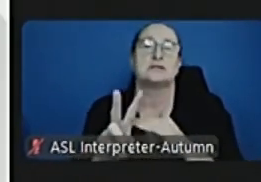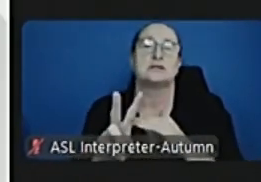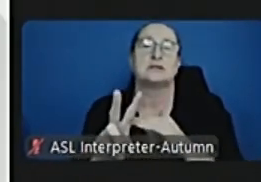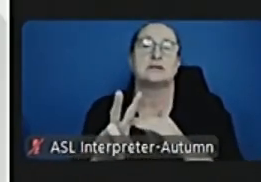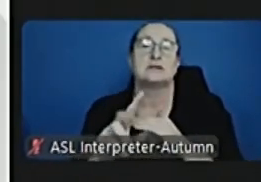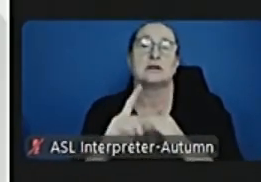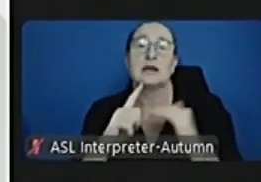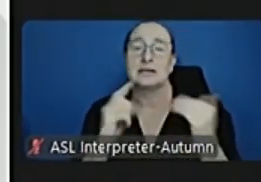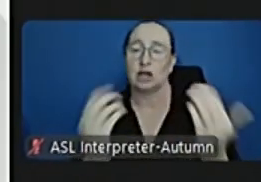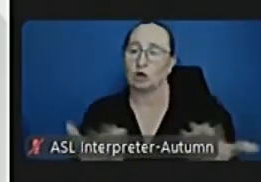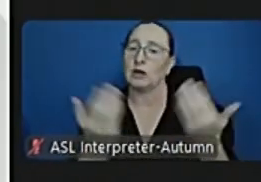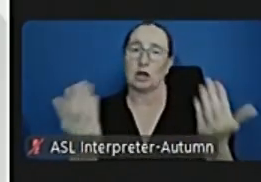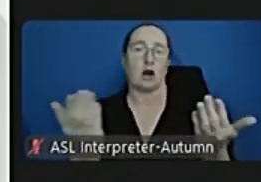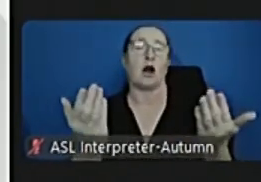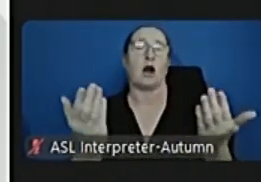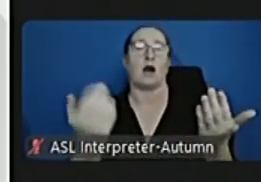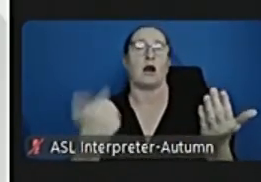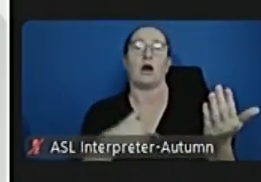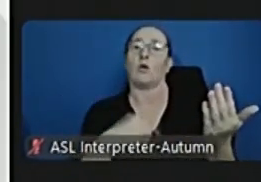one of the baby boomers.